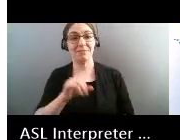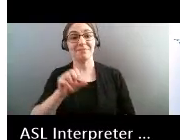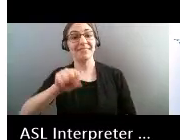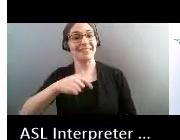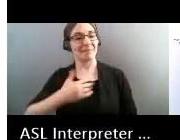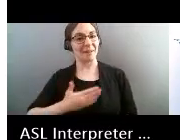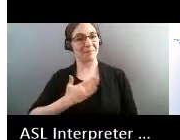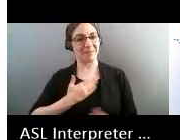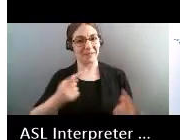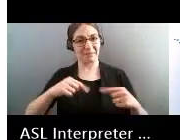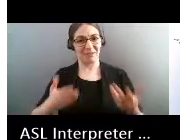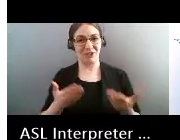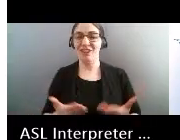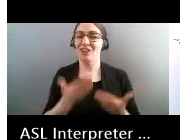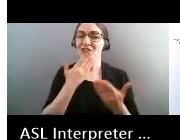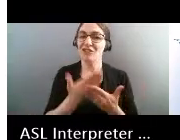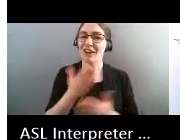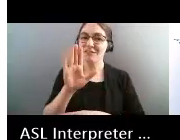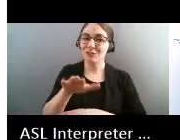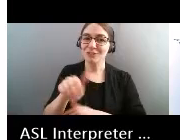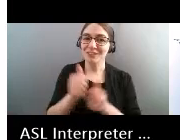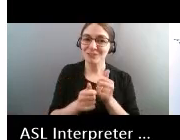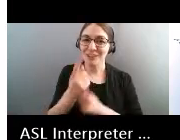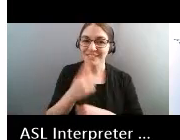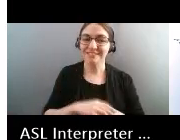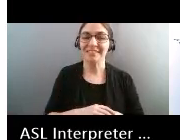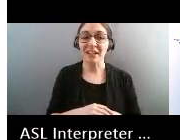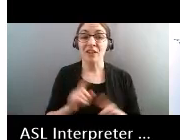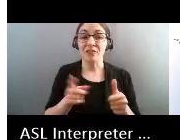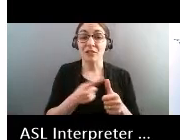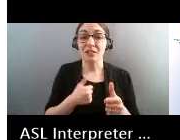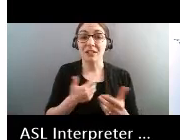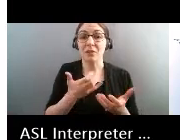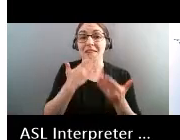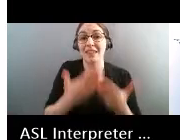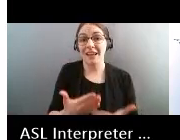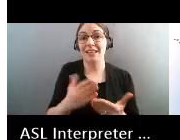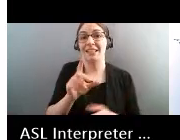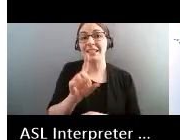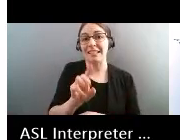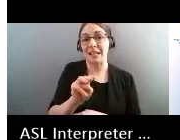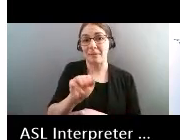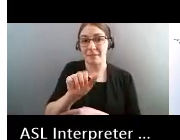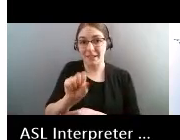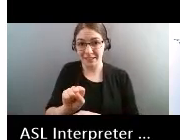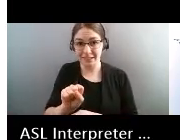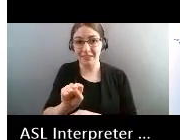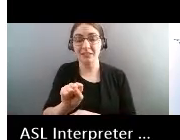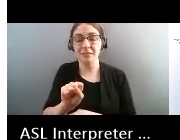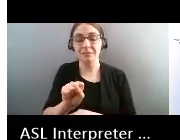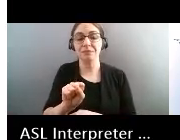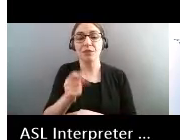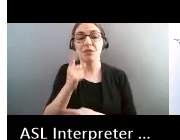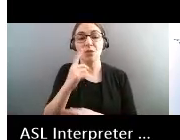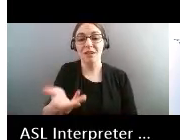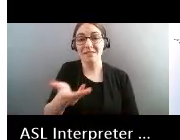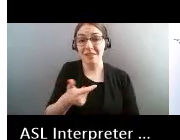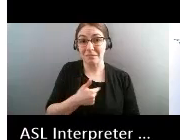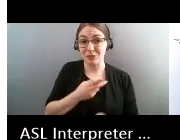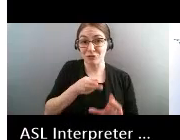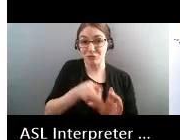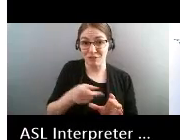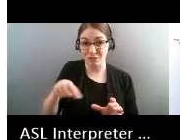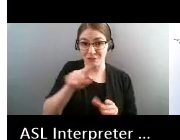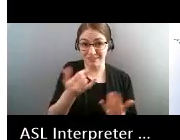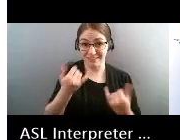here, and good afternoon, everybody. I would first like to thank the Department of Medical Assistance Services for inviting me to join you